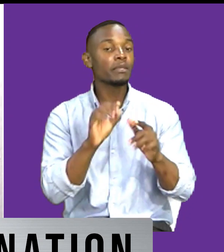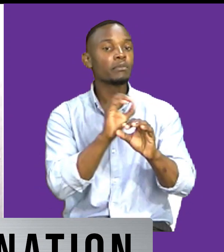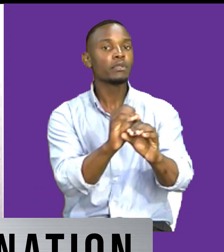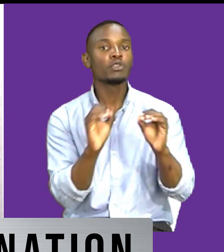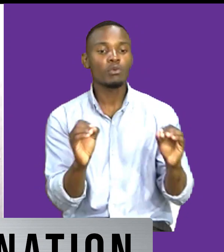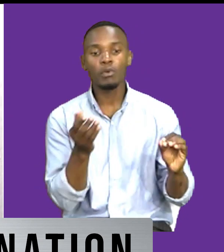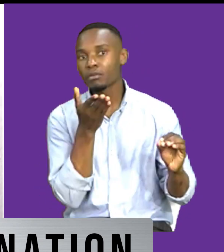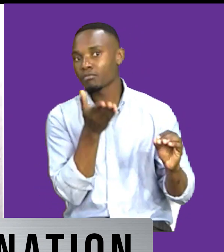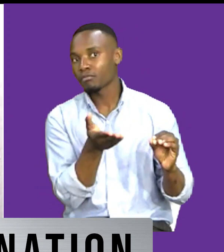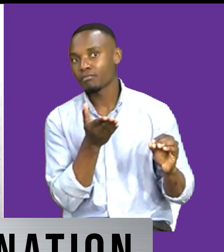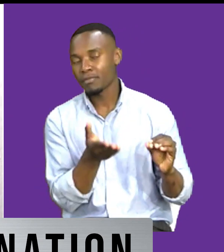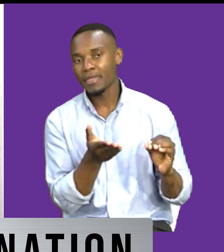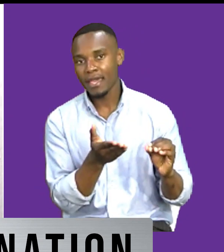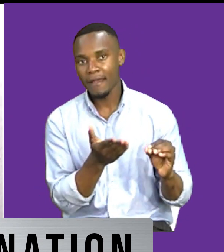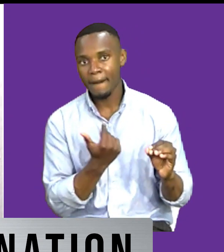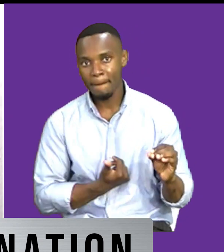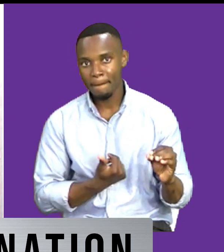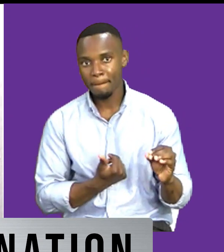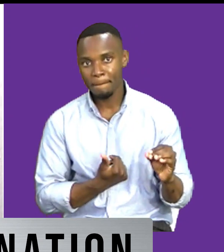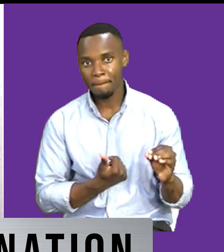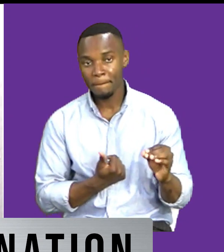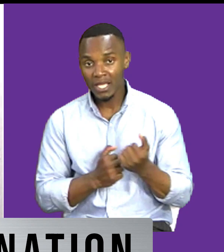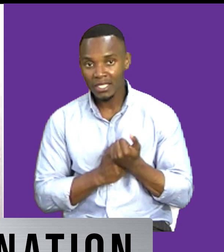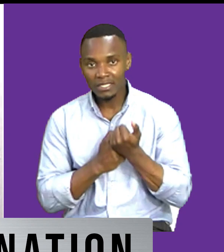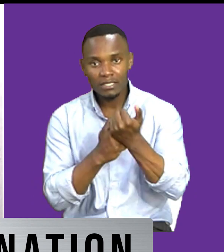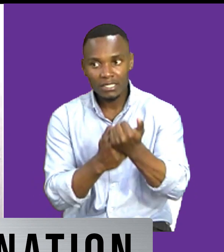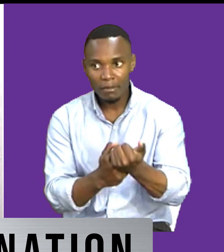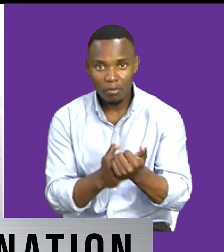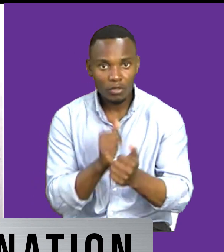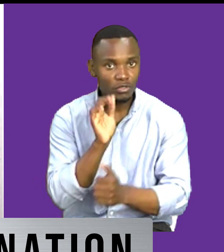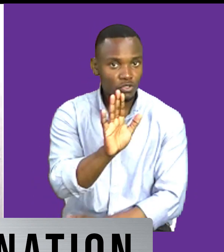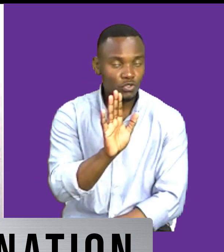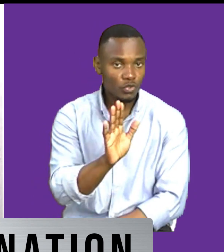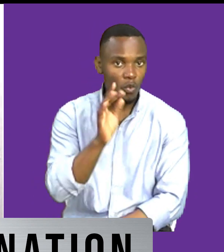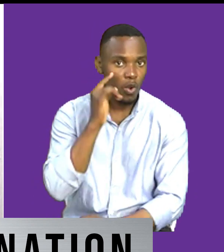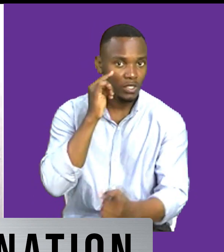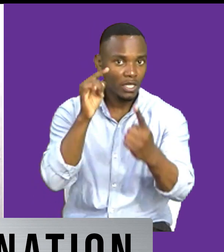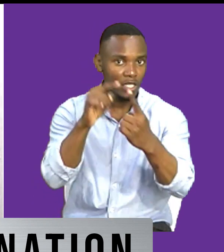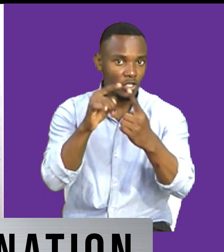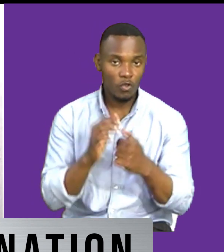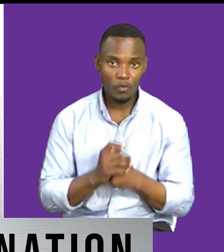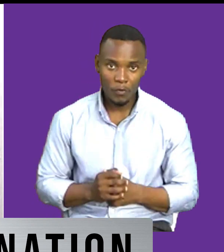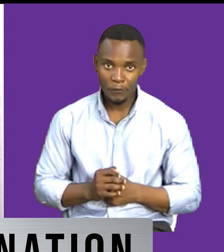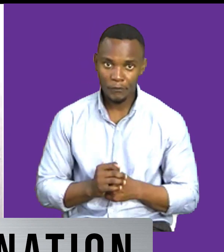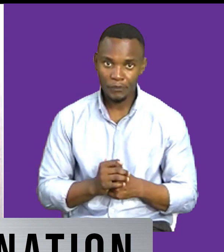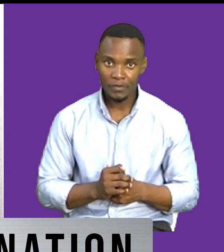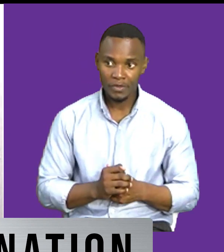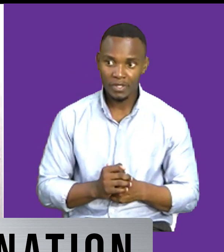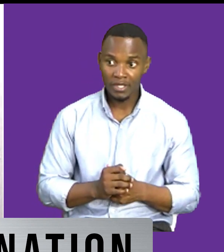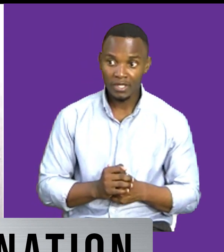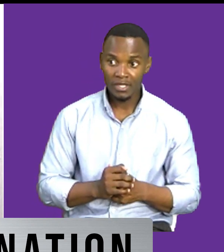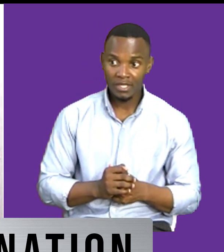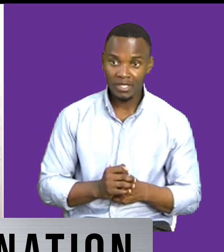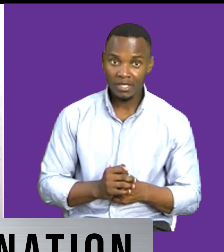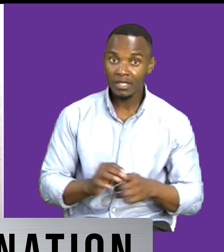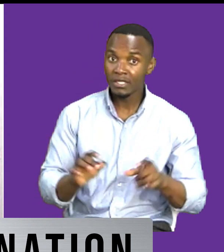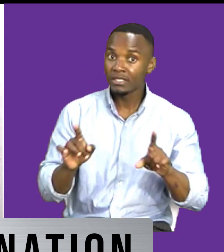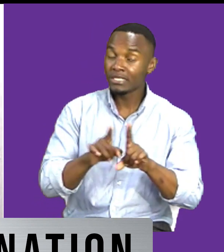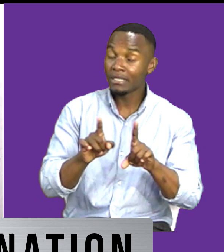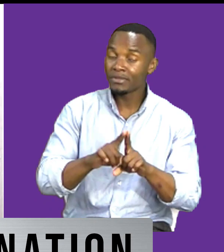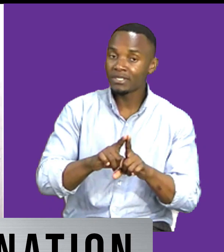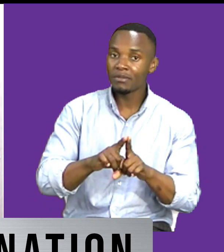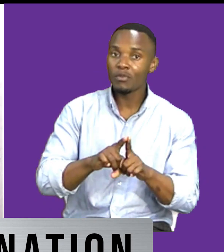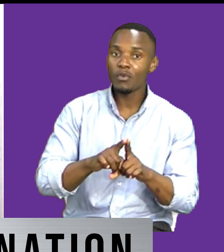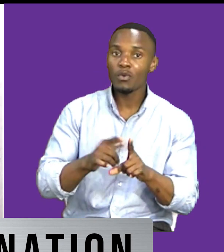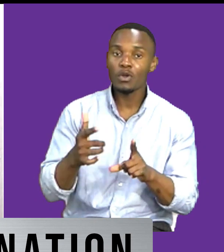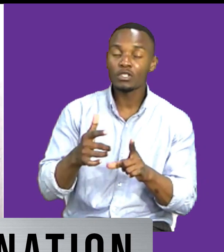them seems to be pushing your agenda? What do you do? The first thing that... Don't forget, we are still on the same place of